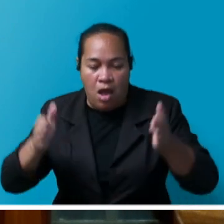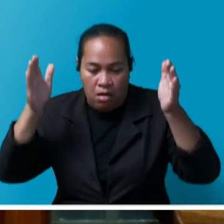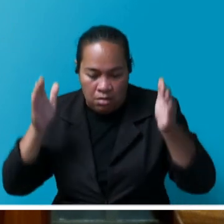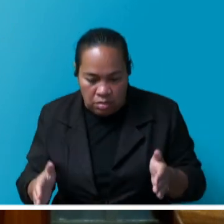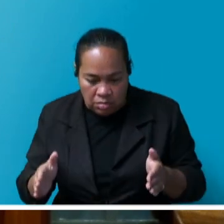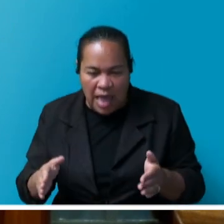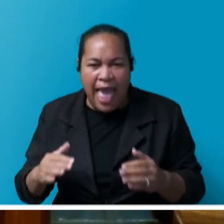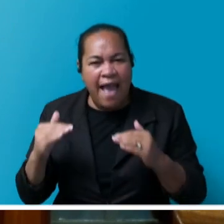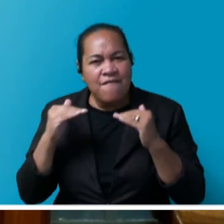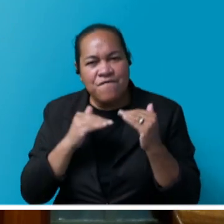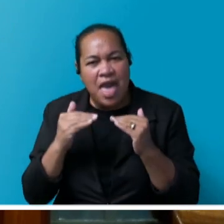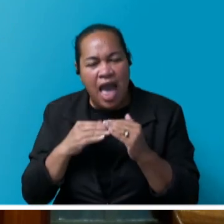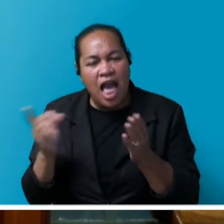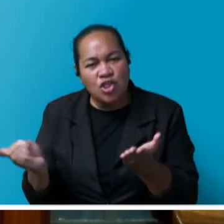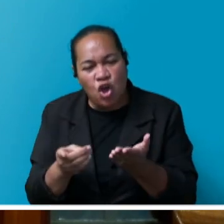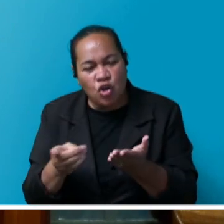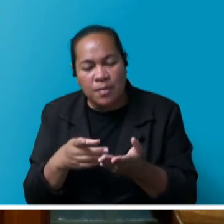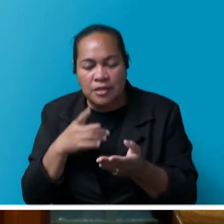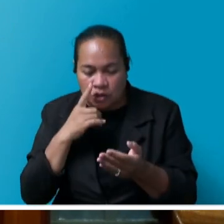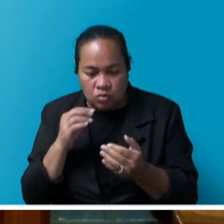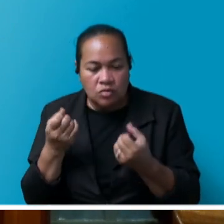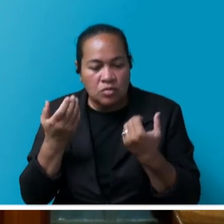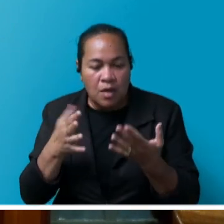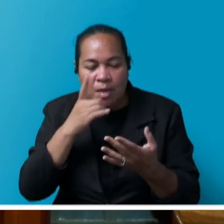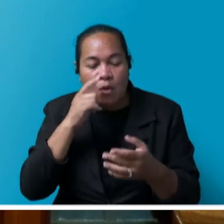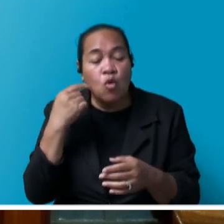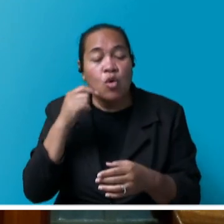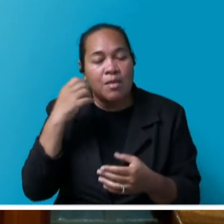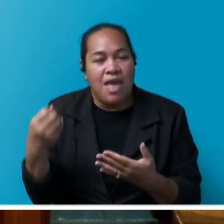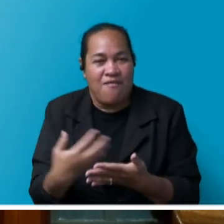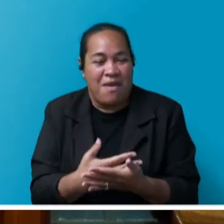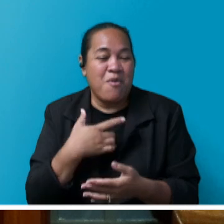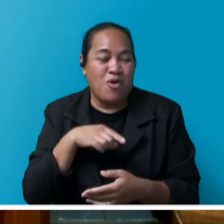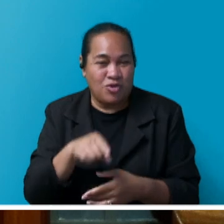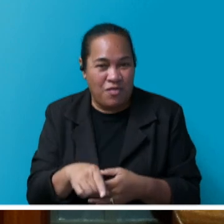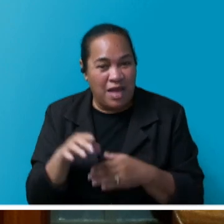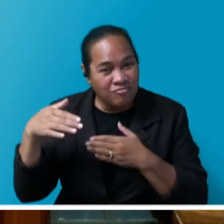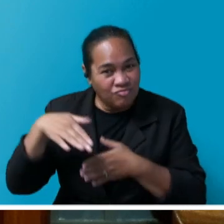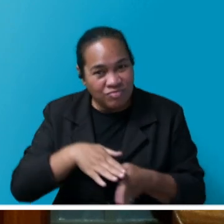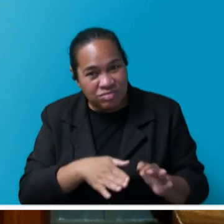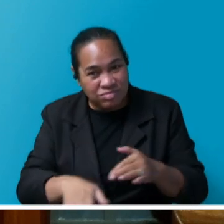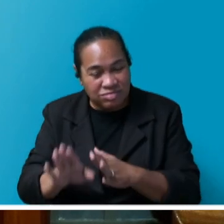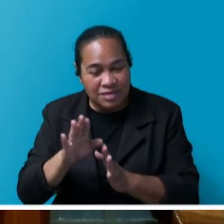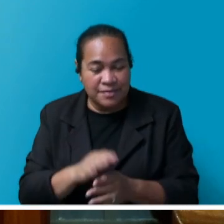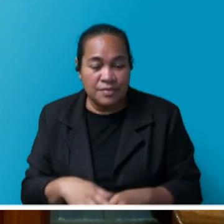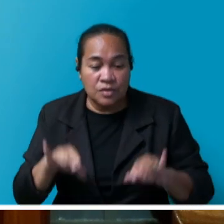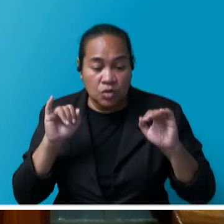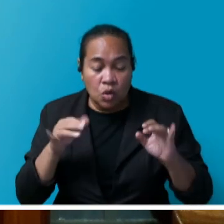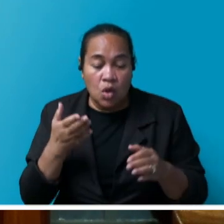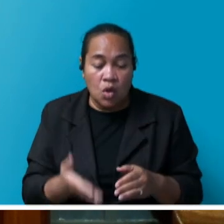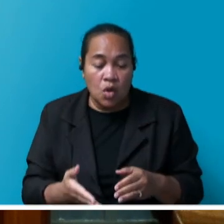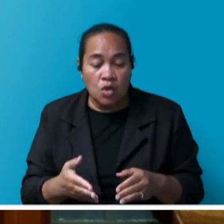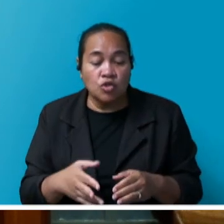document is created and suitable for those who will be affected. The working committee intends to address the interests from the